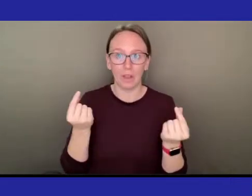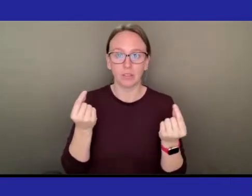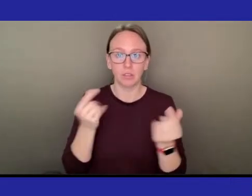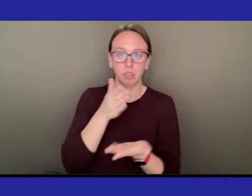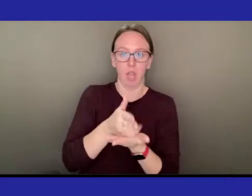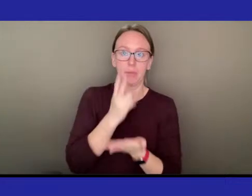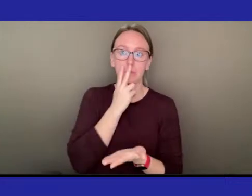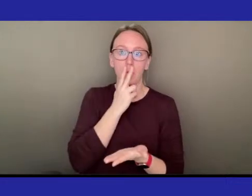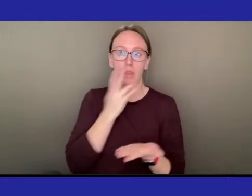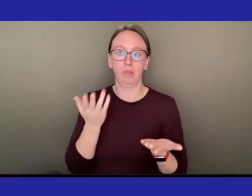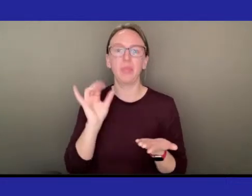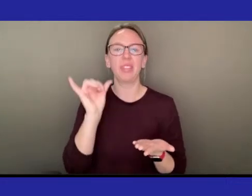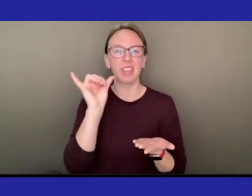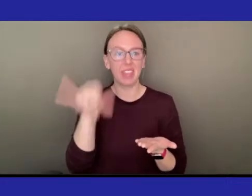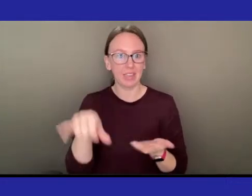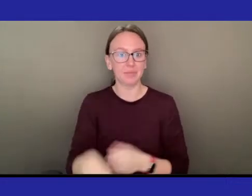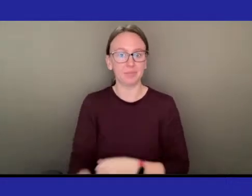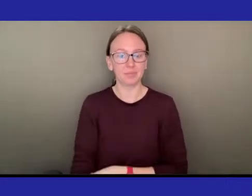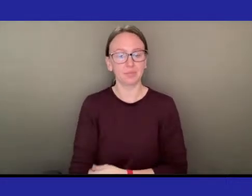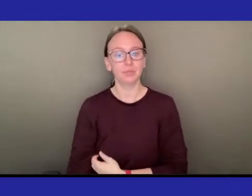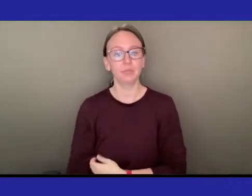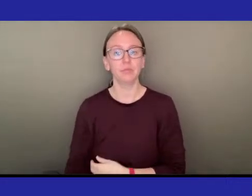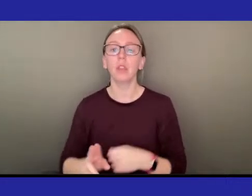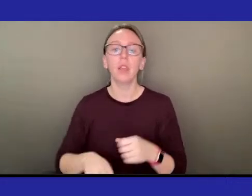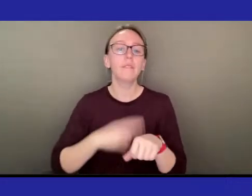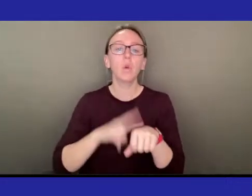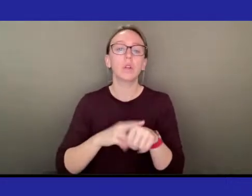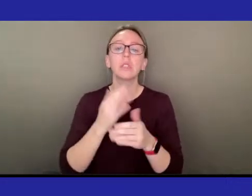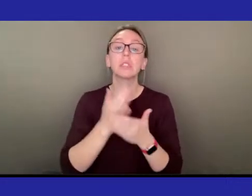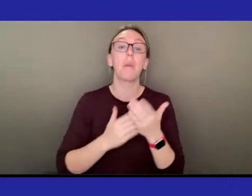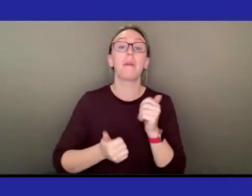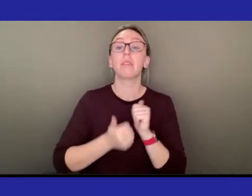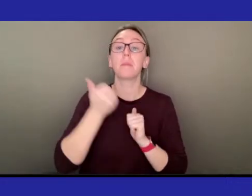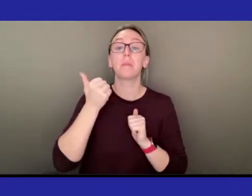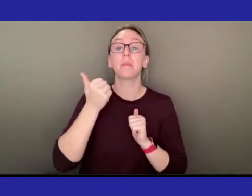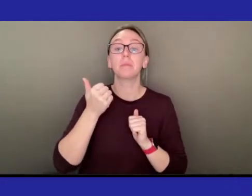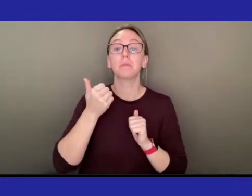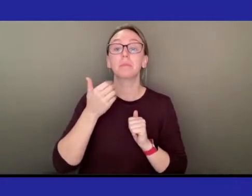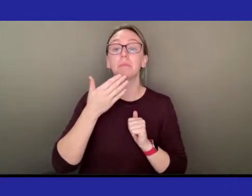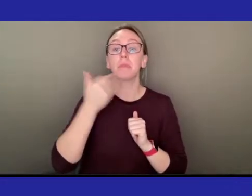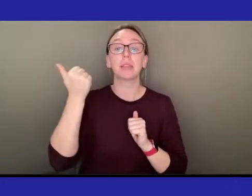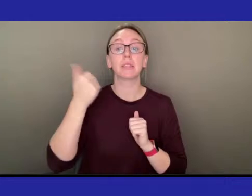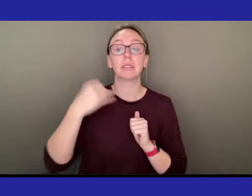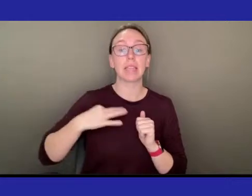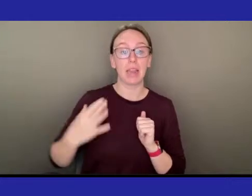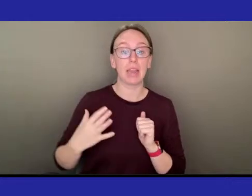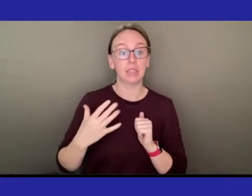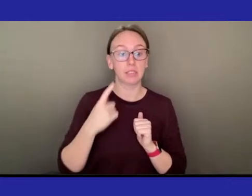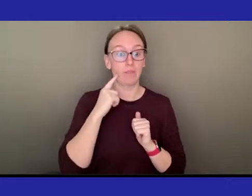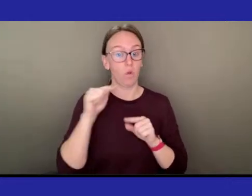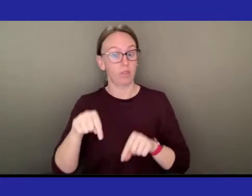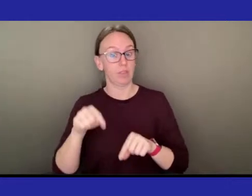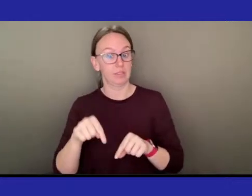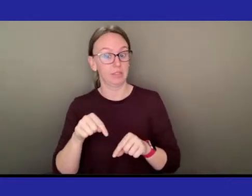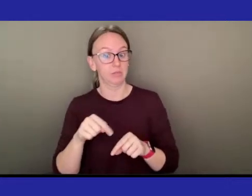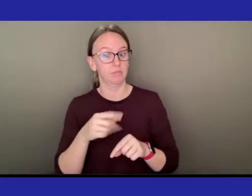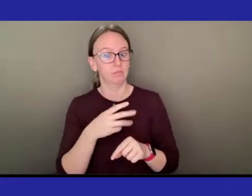right? And of course, some of the best candidates for these have stopped smoking and need it because